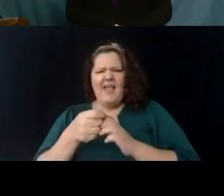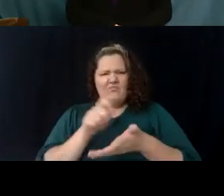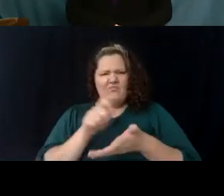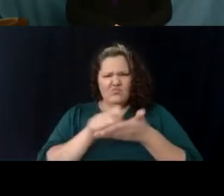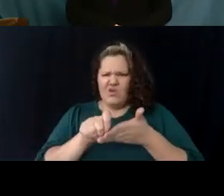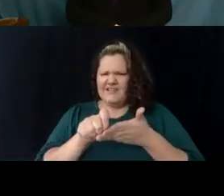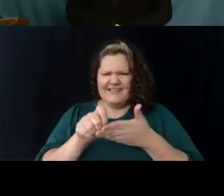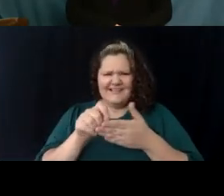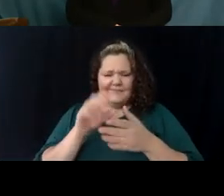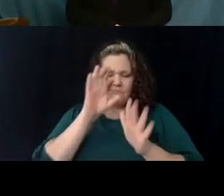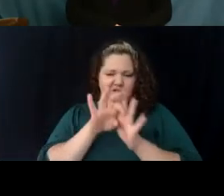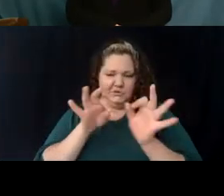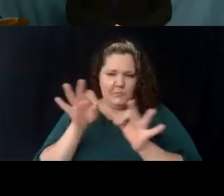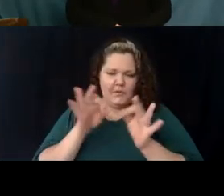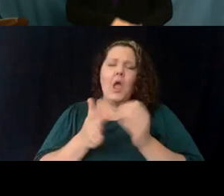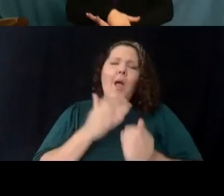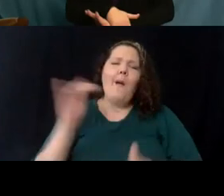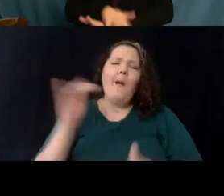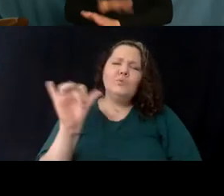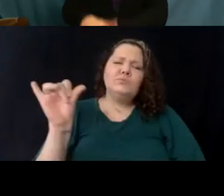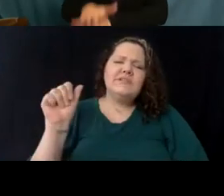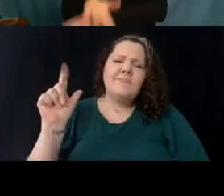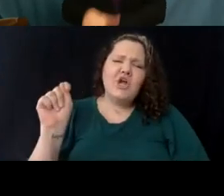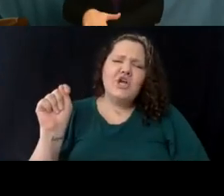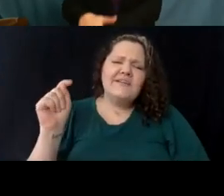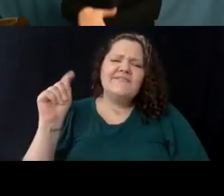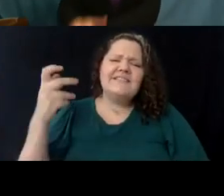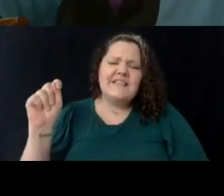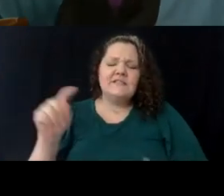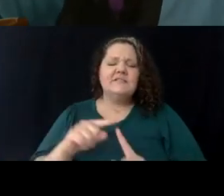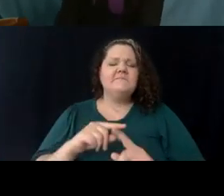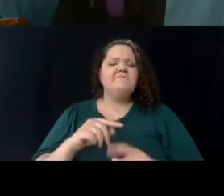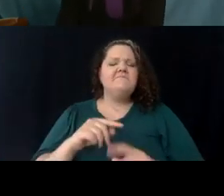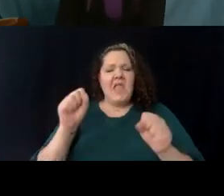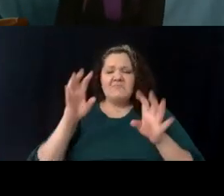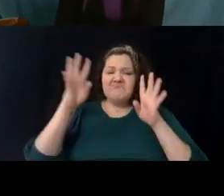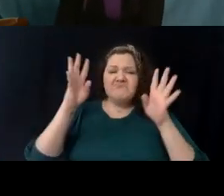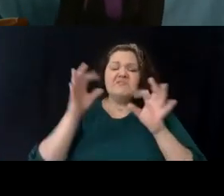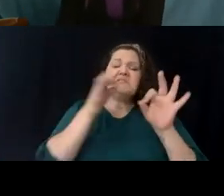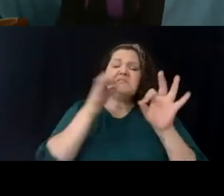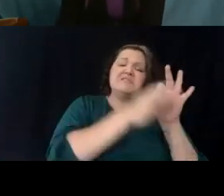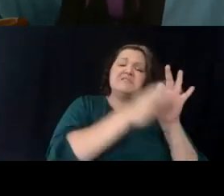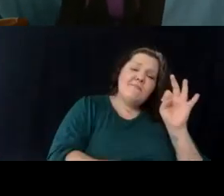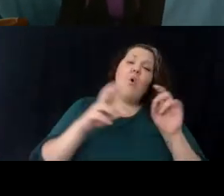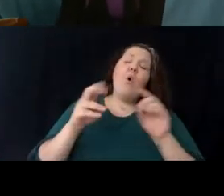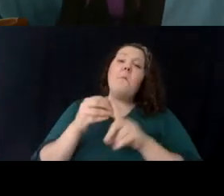That can accommodate individuals of the blind and low vision communities.